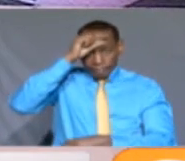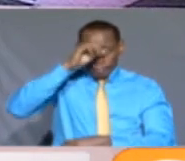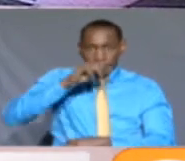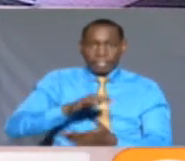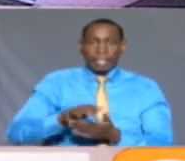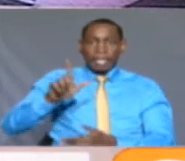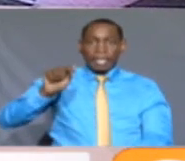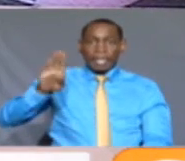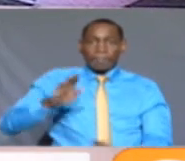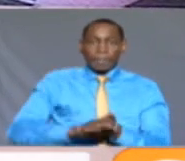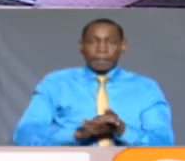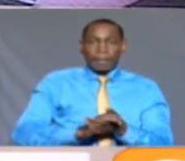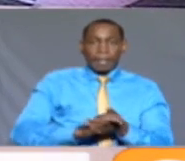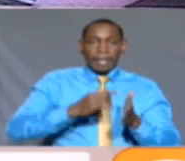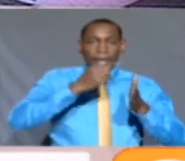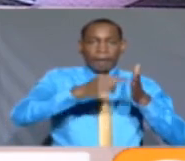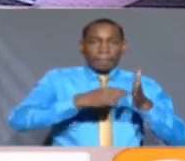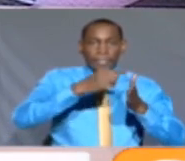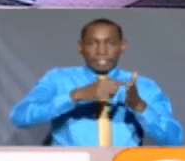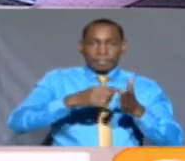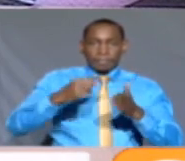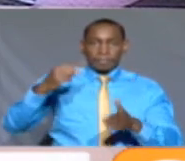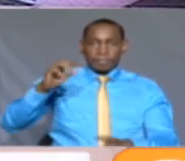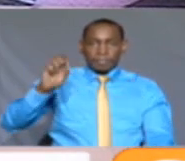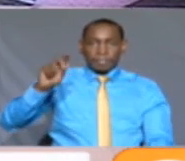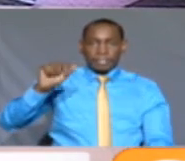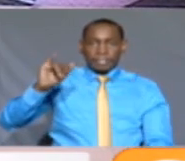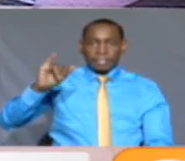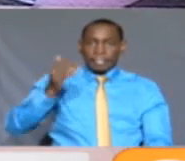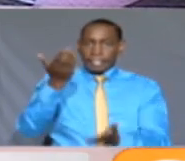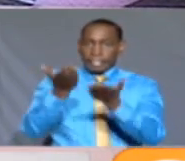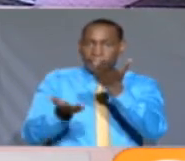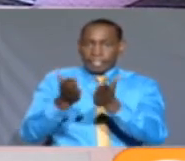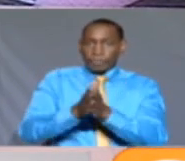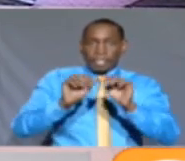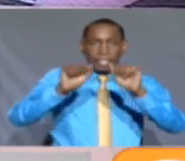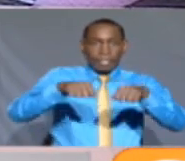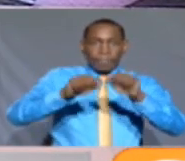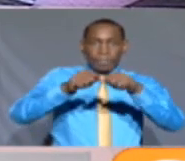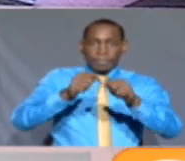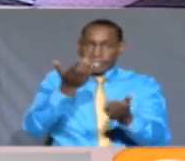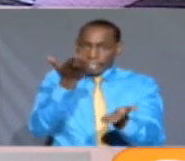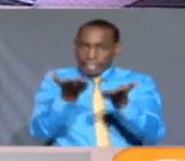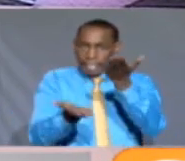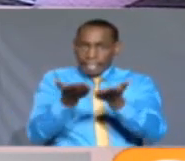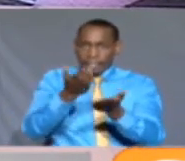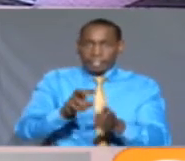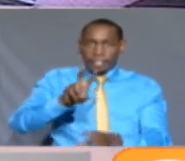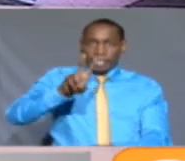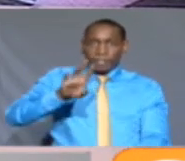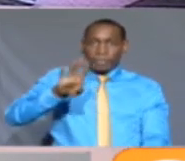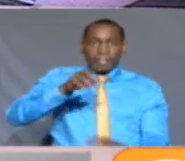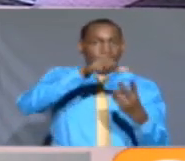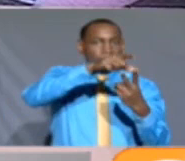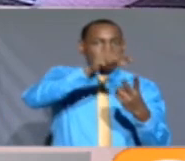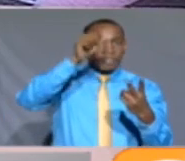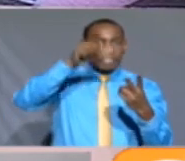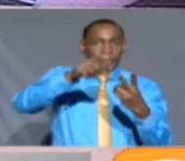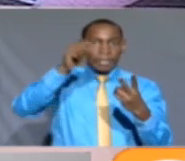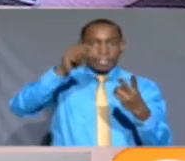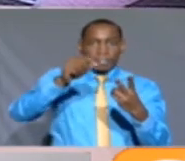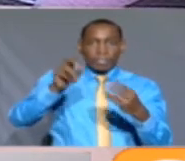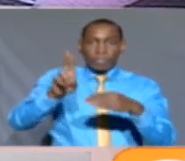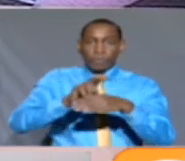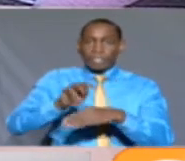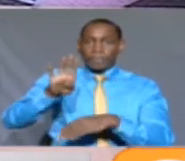government chemist. The machine, dubbed Genetic Analyzer 3500, with the capability of analyzing 24 samples